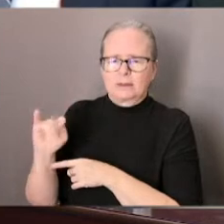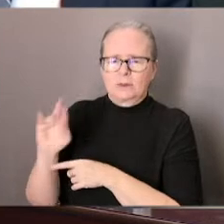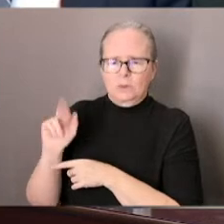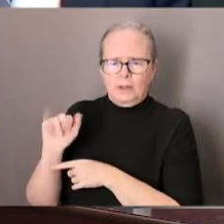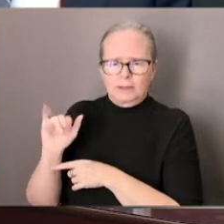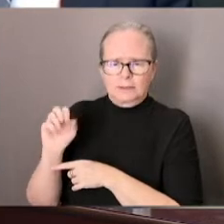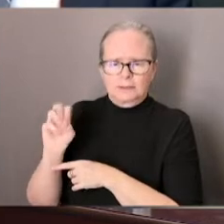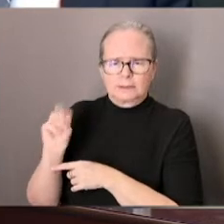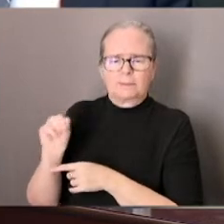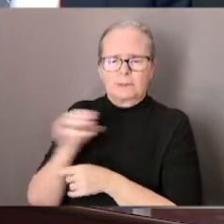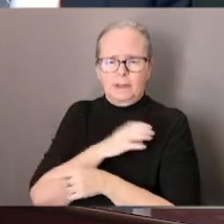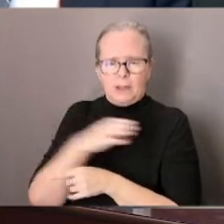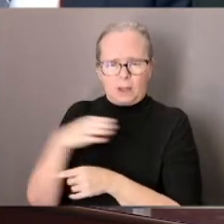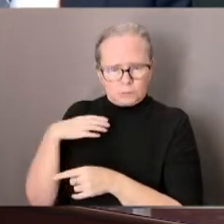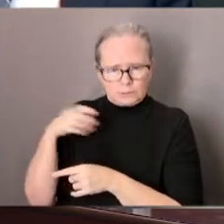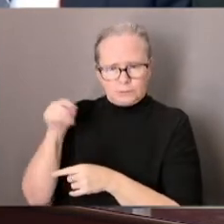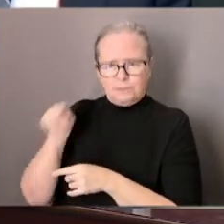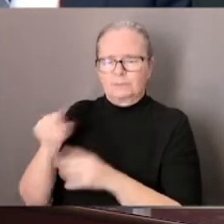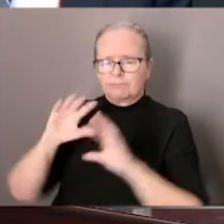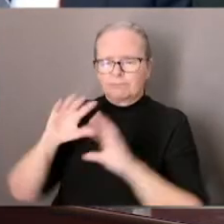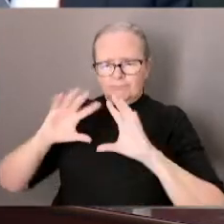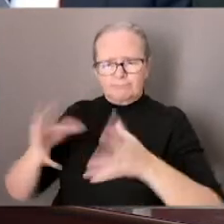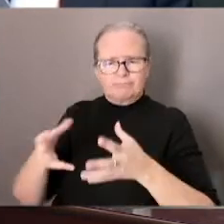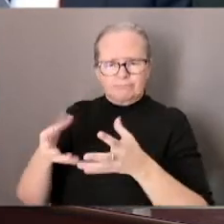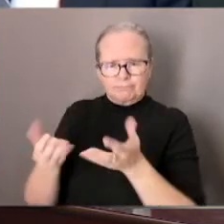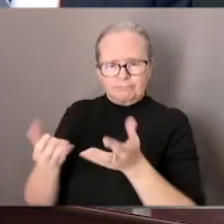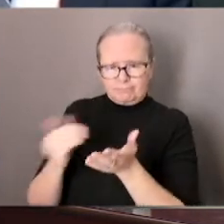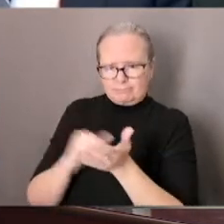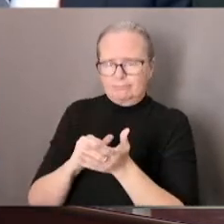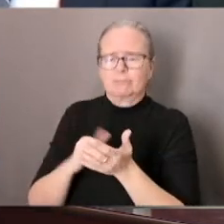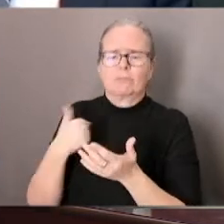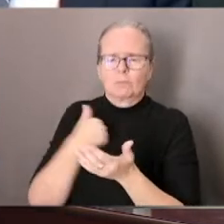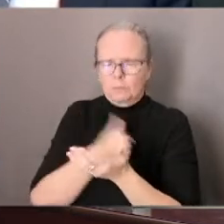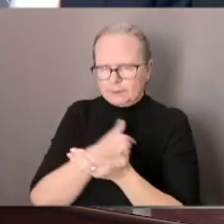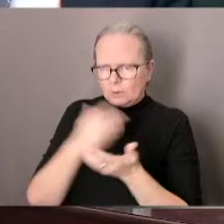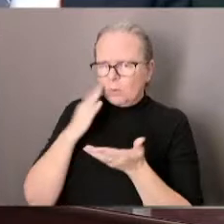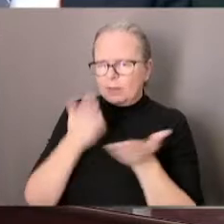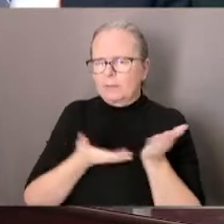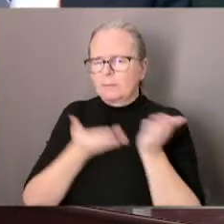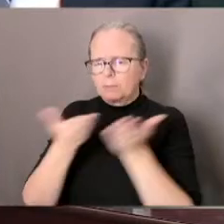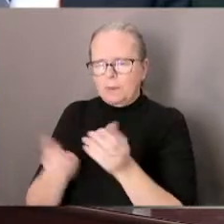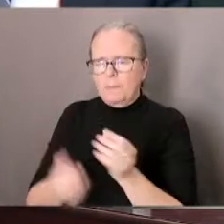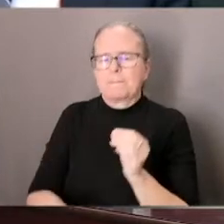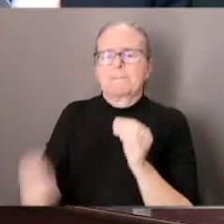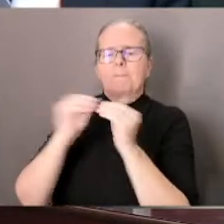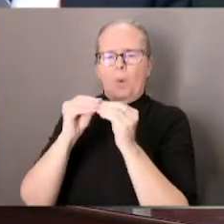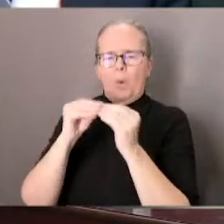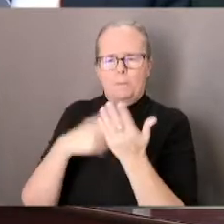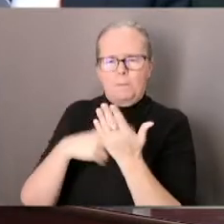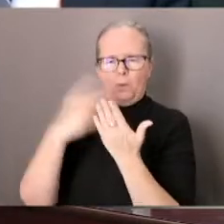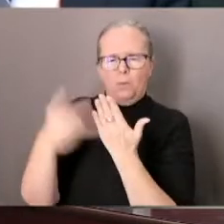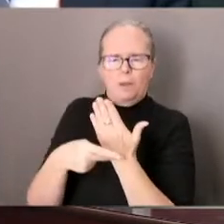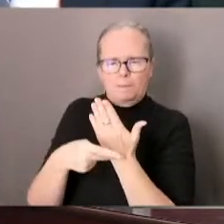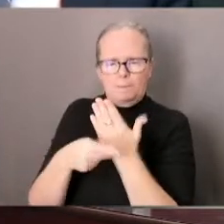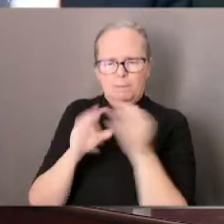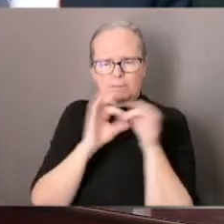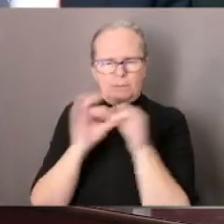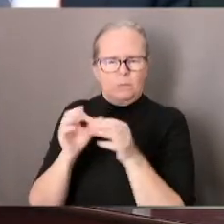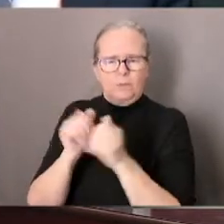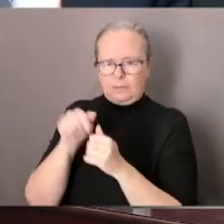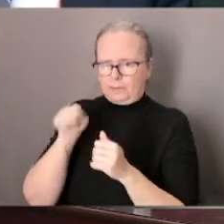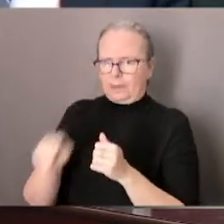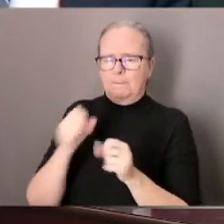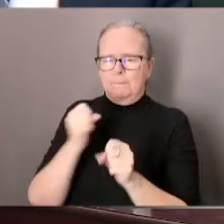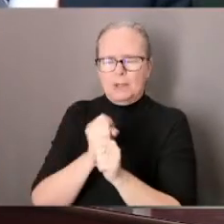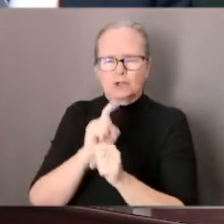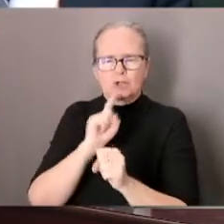again we are going to be bringing forward further initiatives on this matter to make sure that again that everybody feels safe and